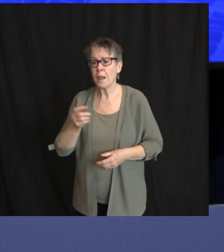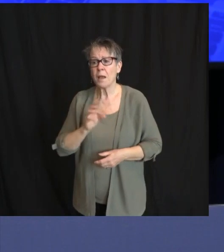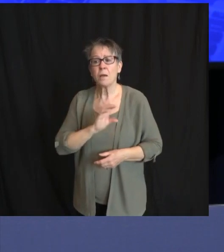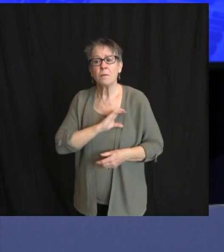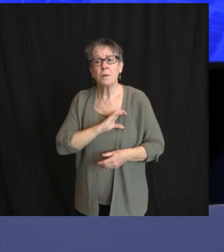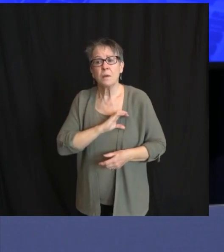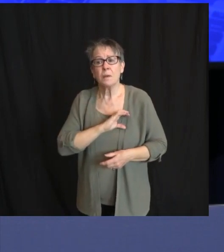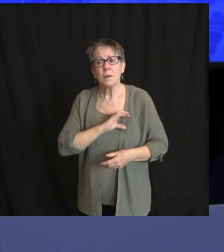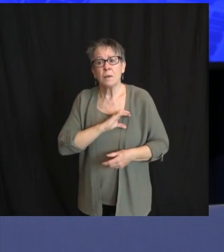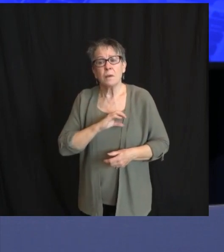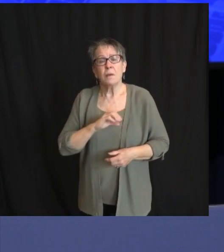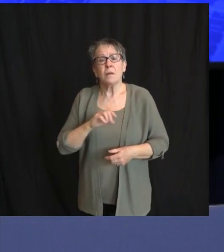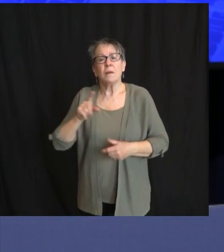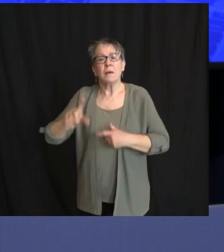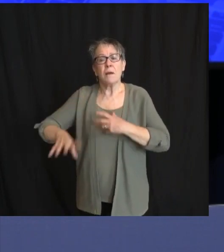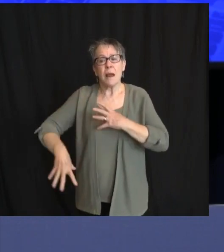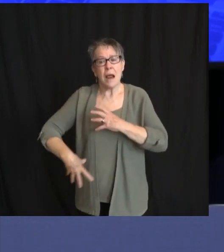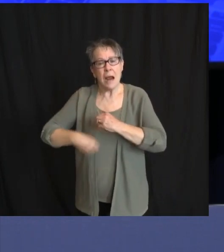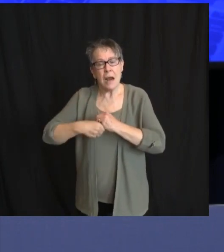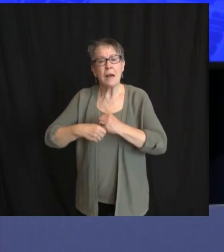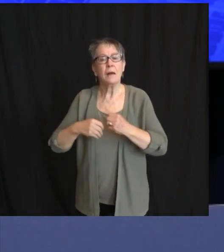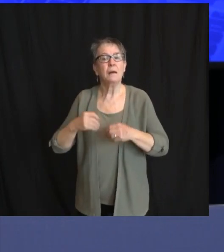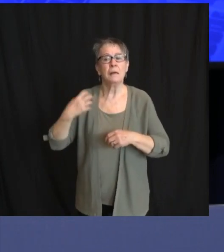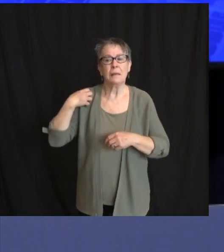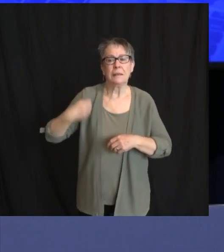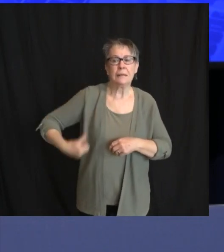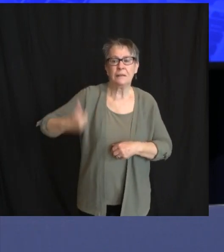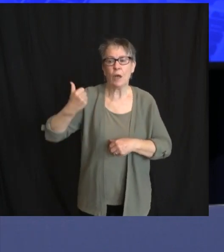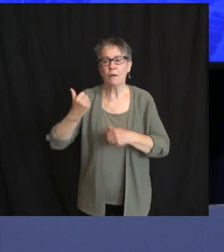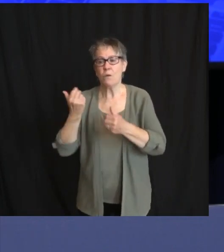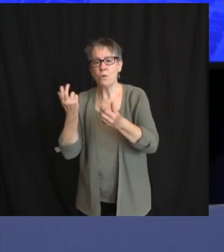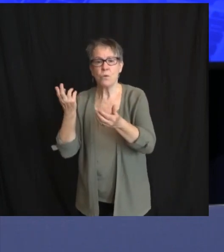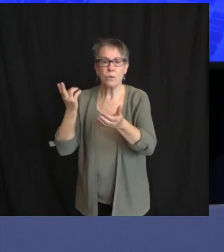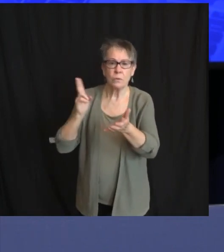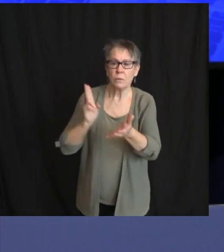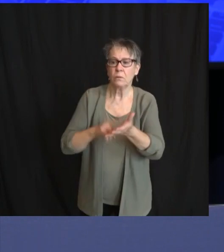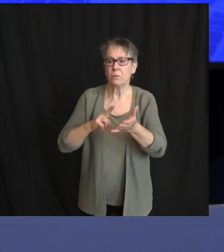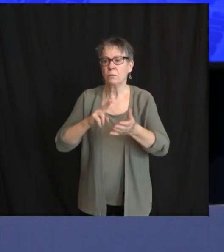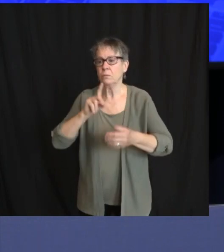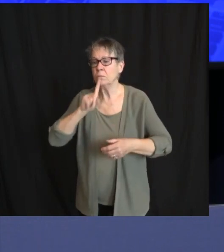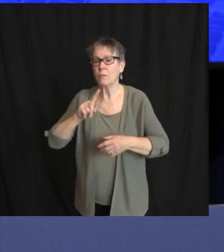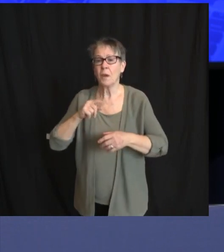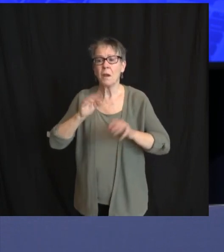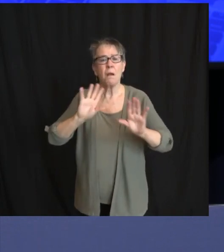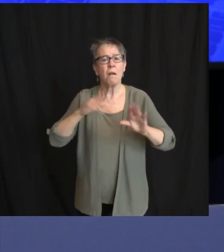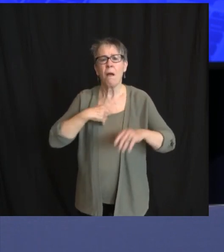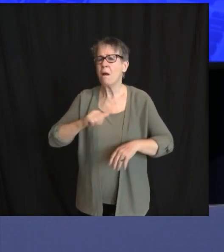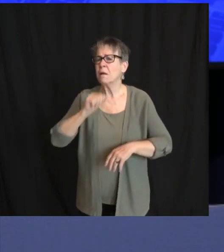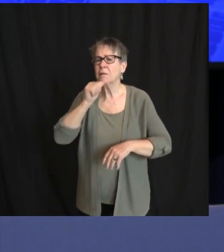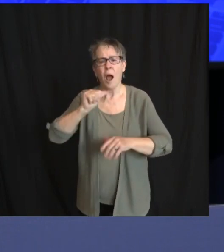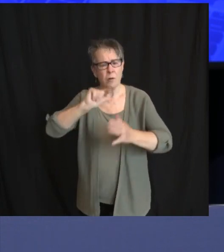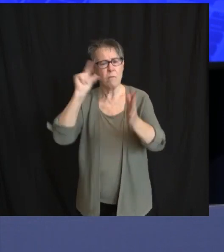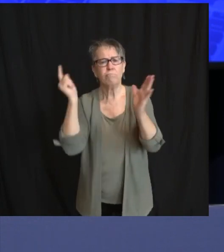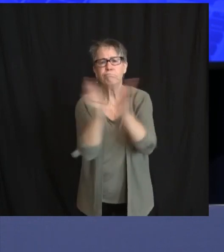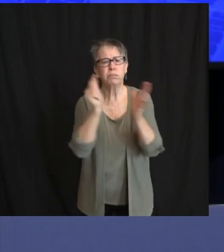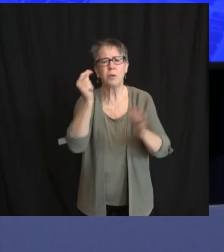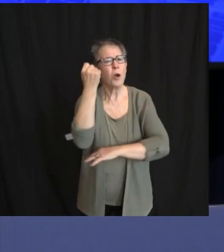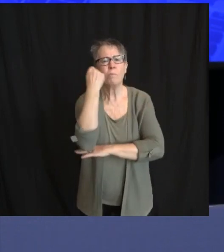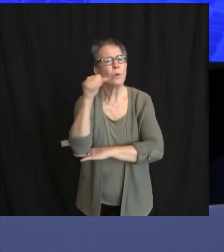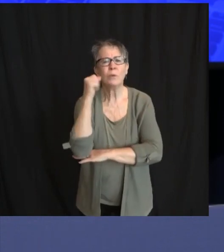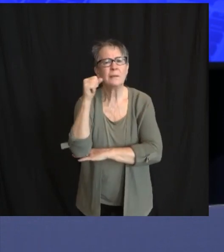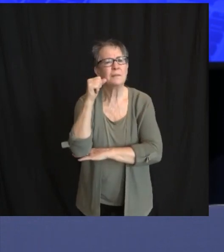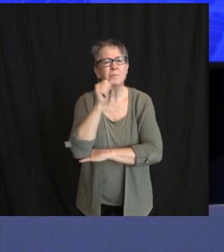and others, about the ban on gatherings. And the tough part, that with that backdrop in mind, when law